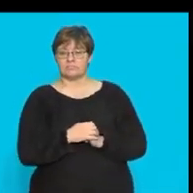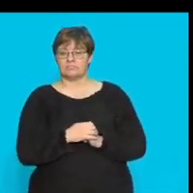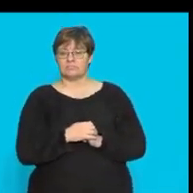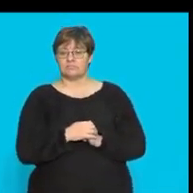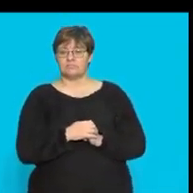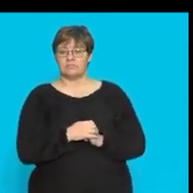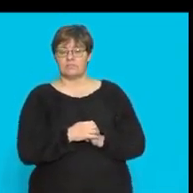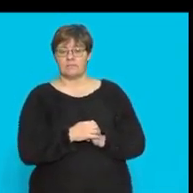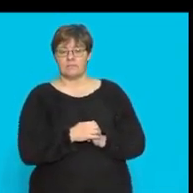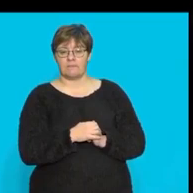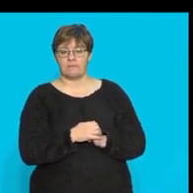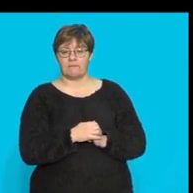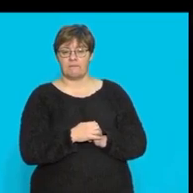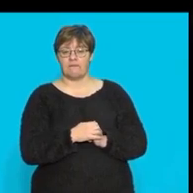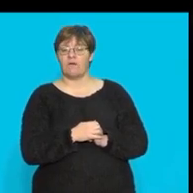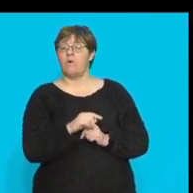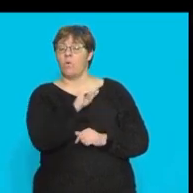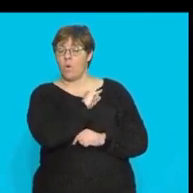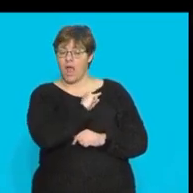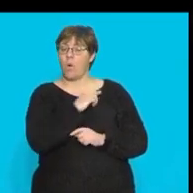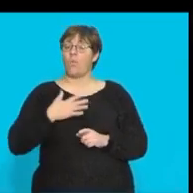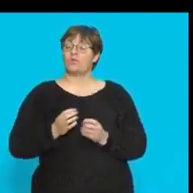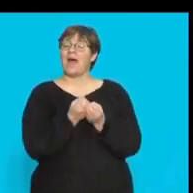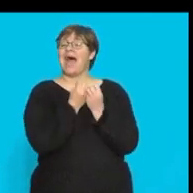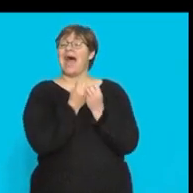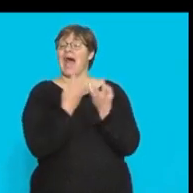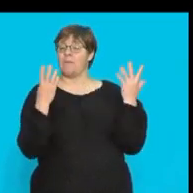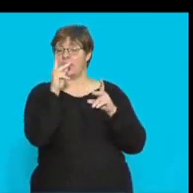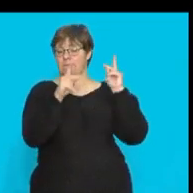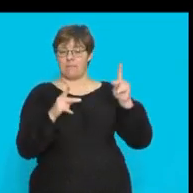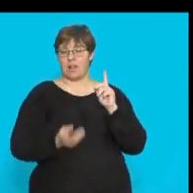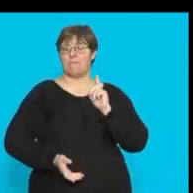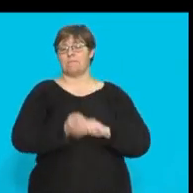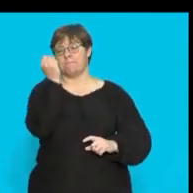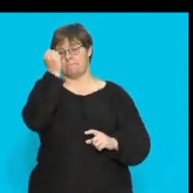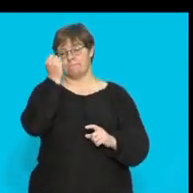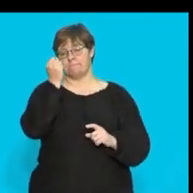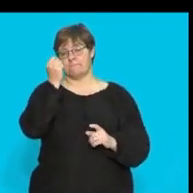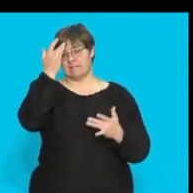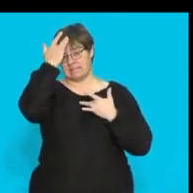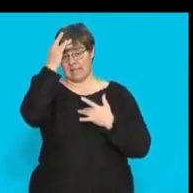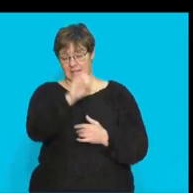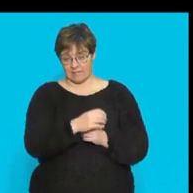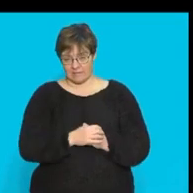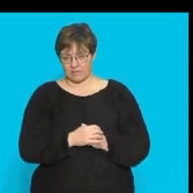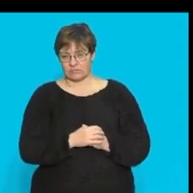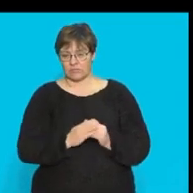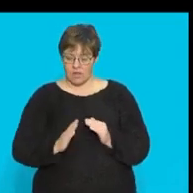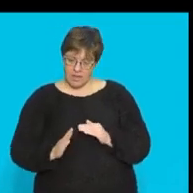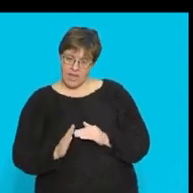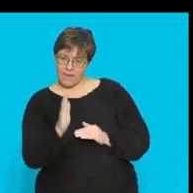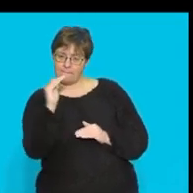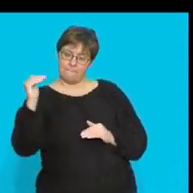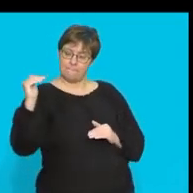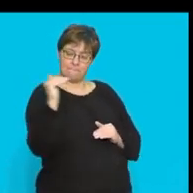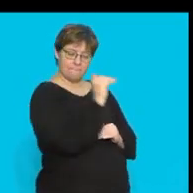the other line because it wants to know the number of cases. So we read up to the dotted line over